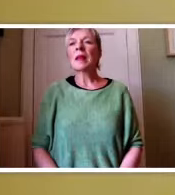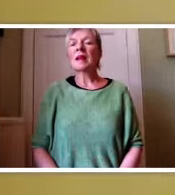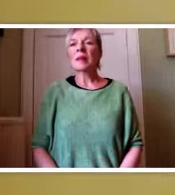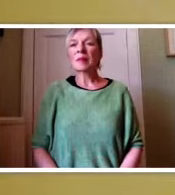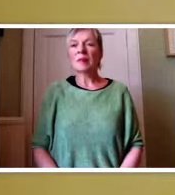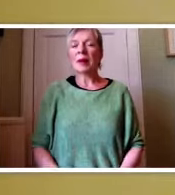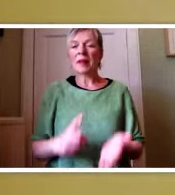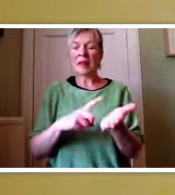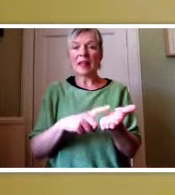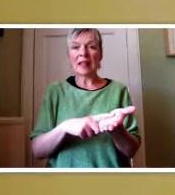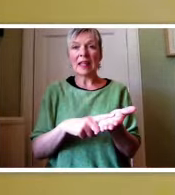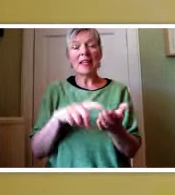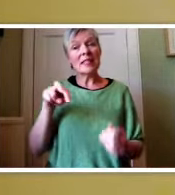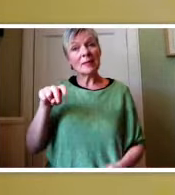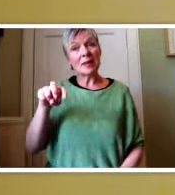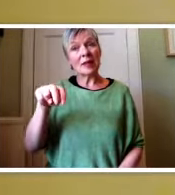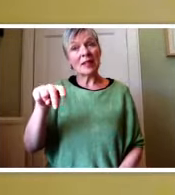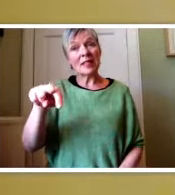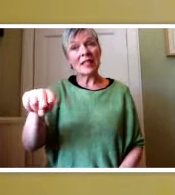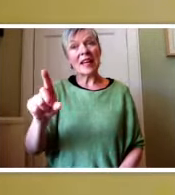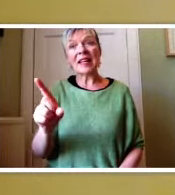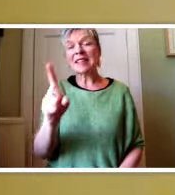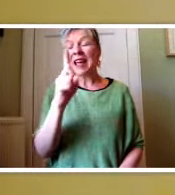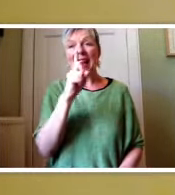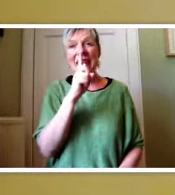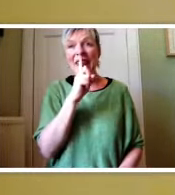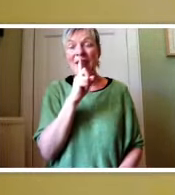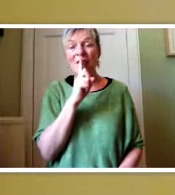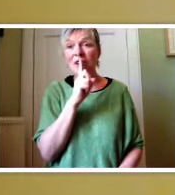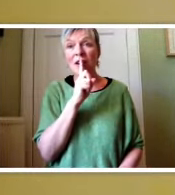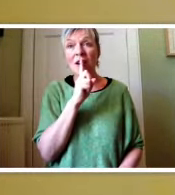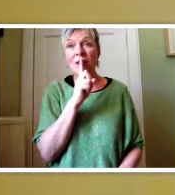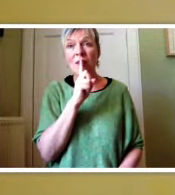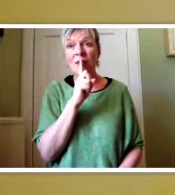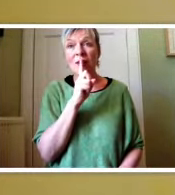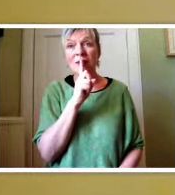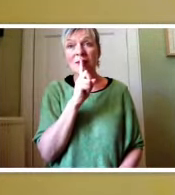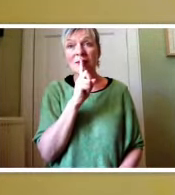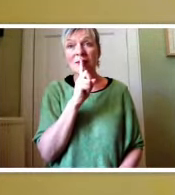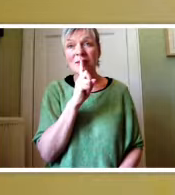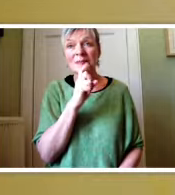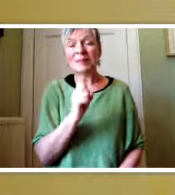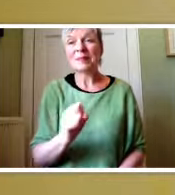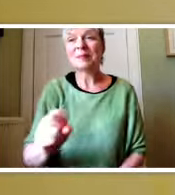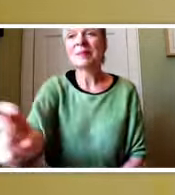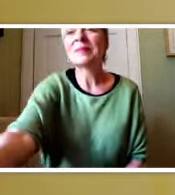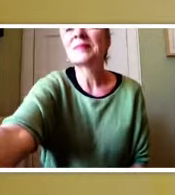But the ladybird said never a word.